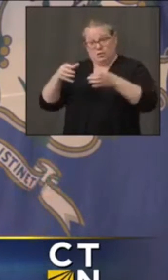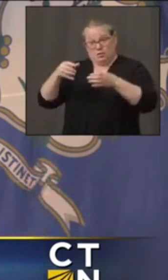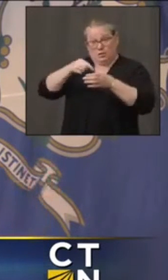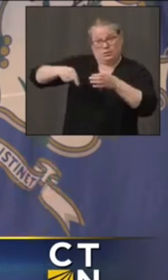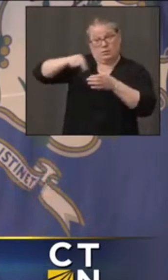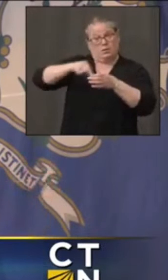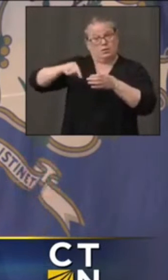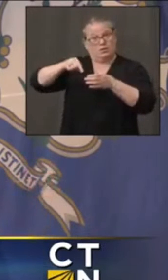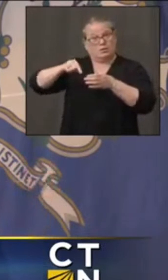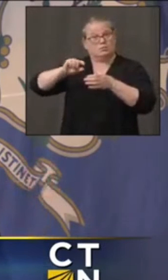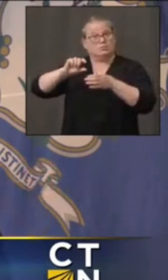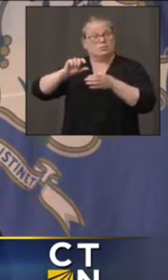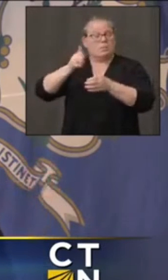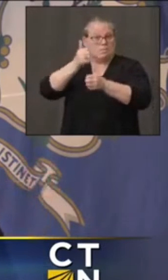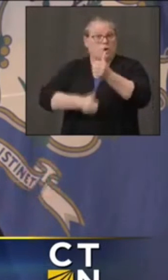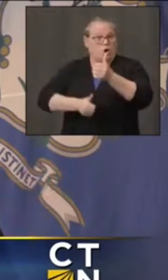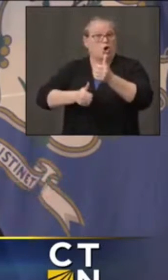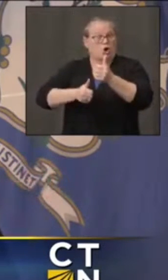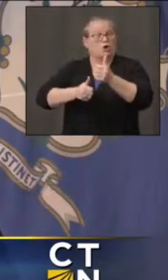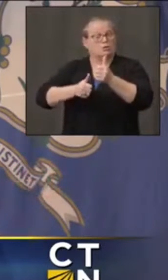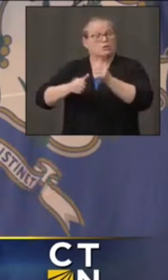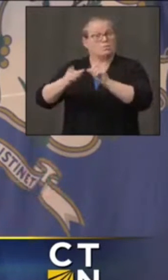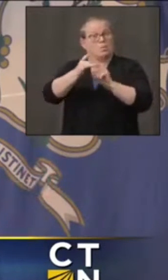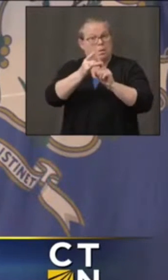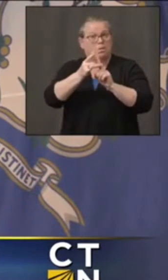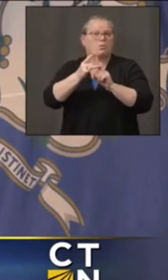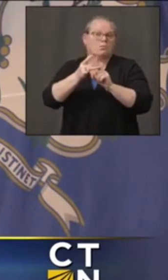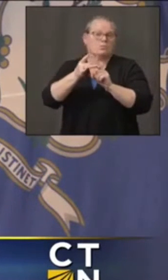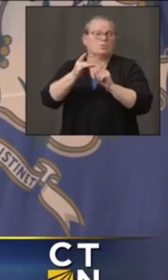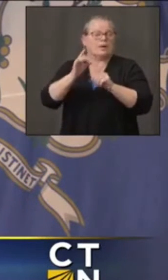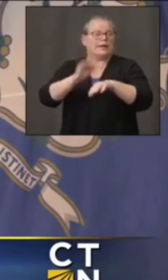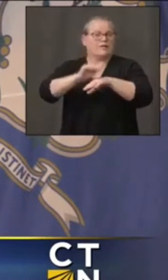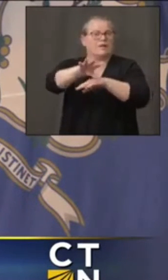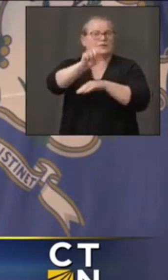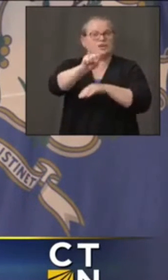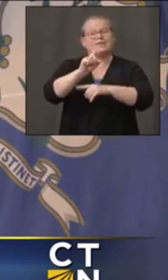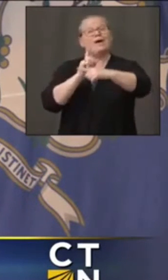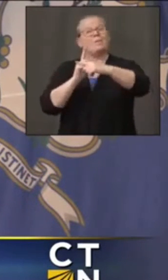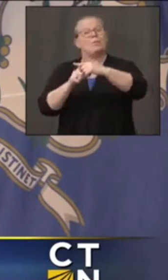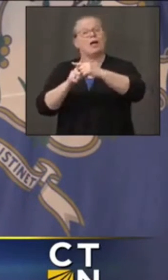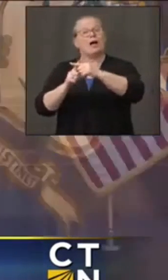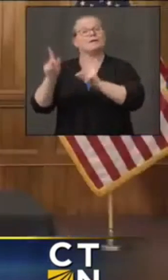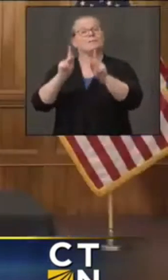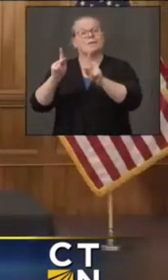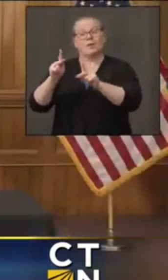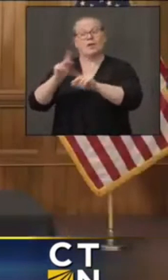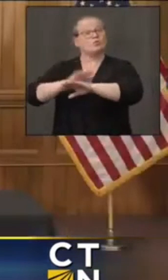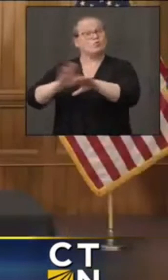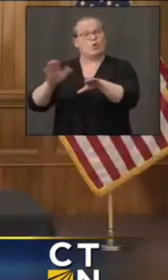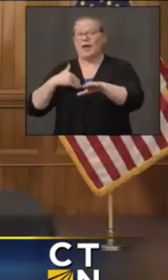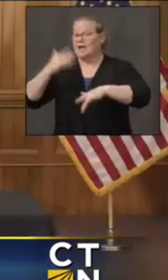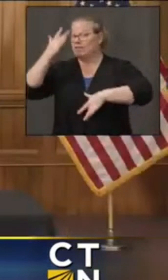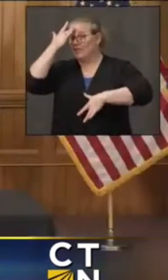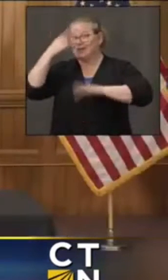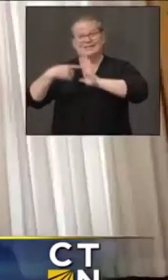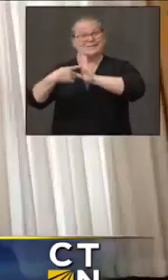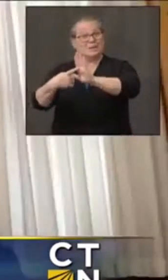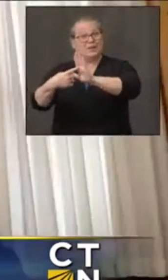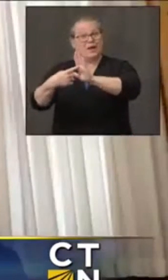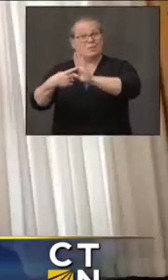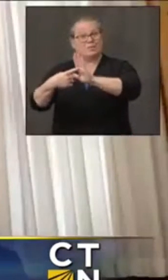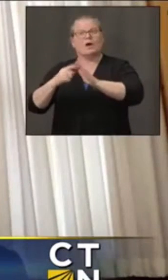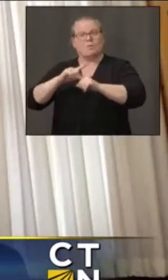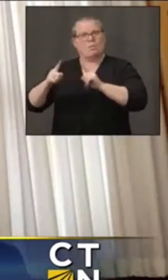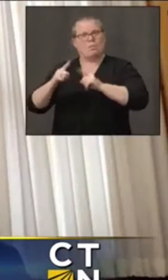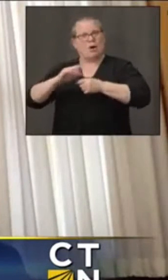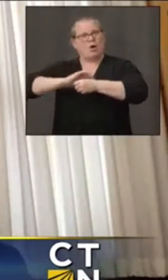people you do test, that could affect the positivity rate. Anything else on that, Josh? I think that's